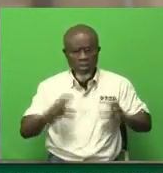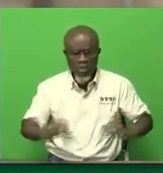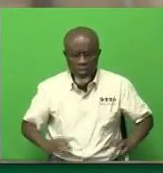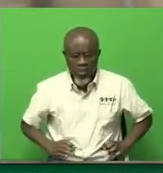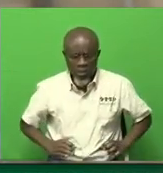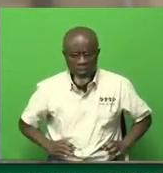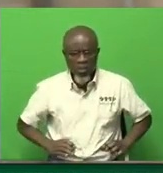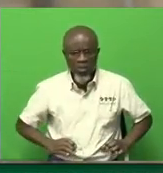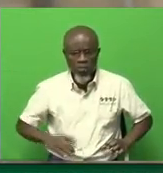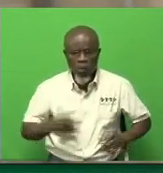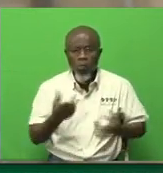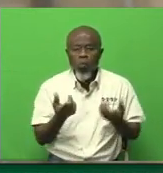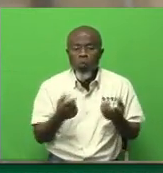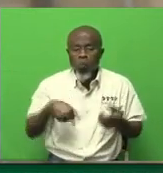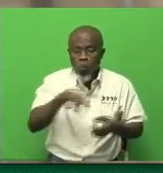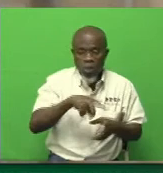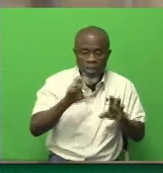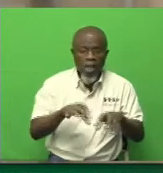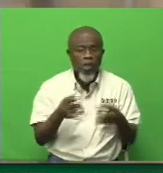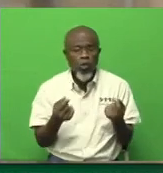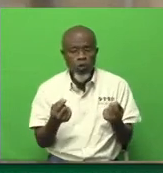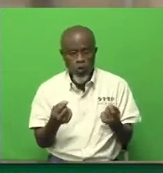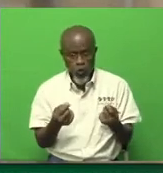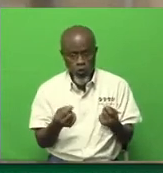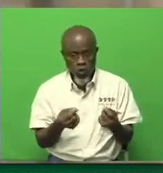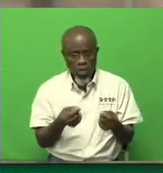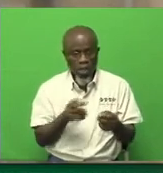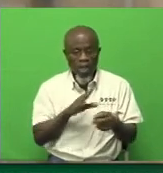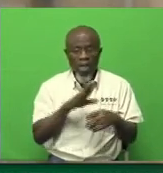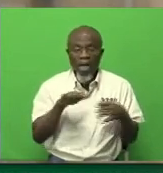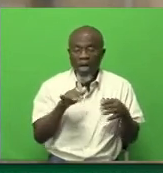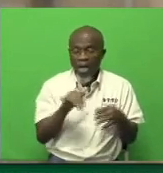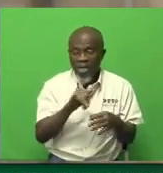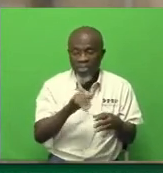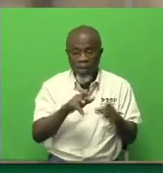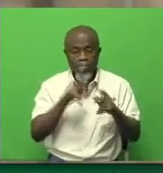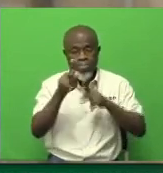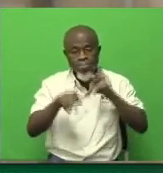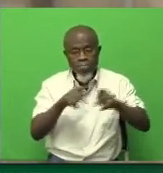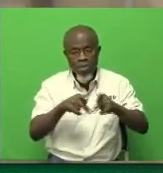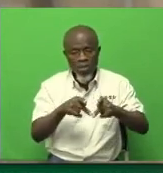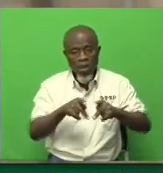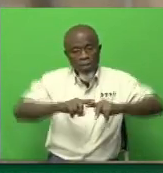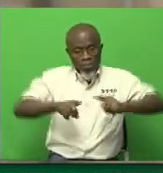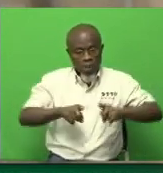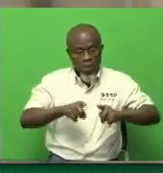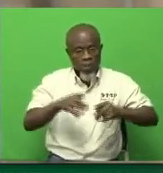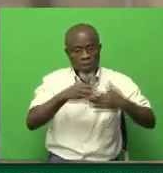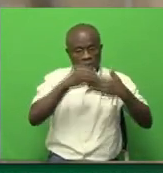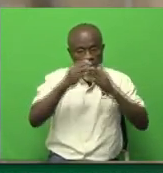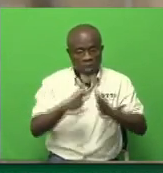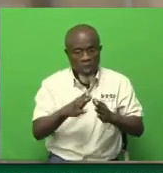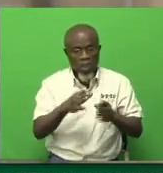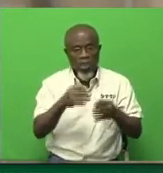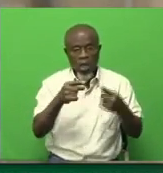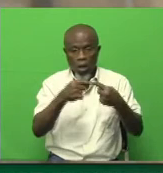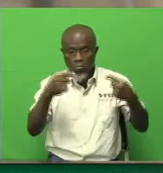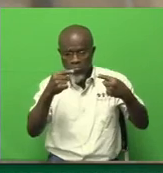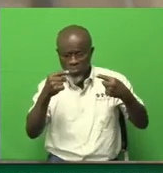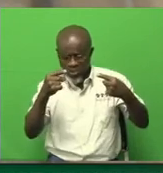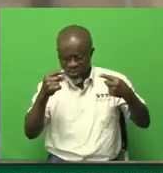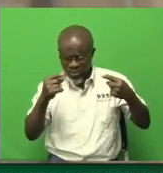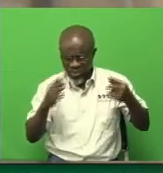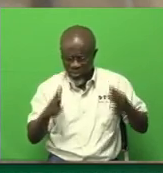as a people but yet still yet still the leader of the opposition stood there and threatening a